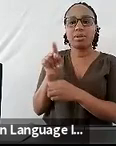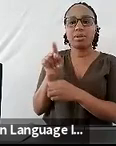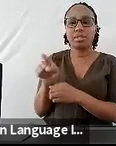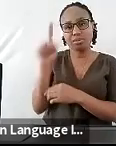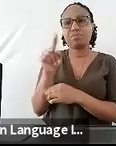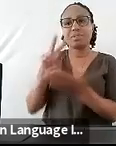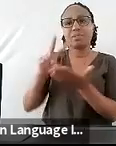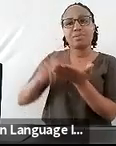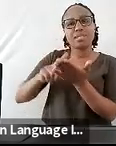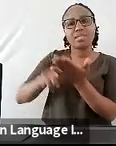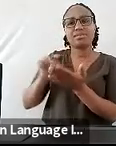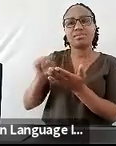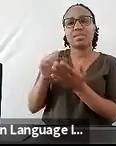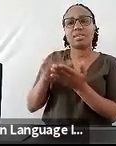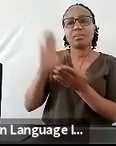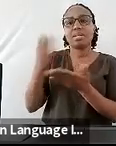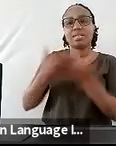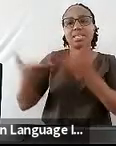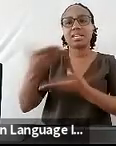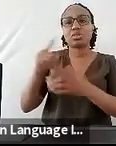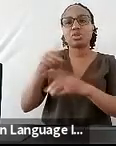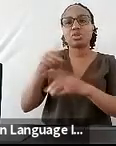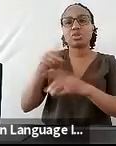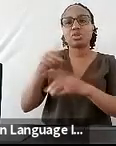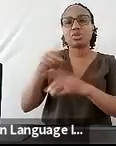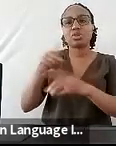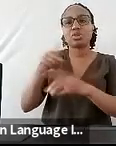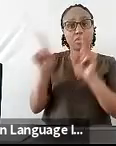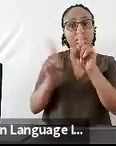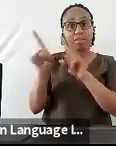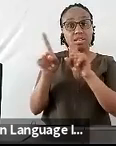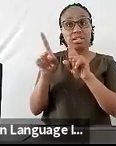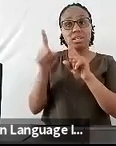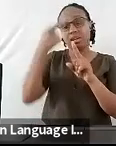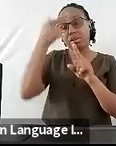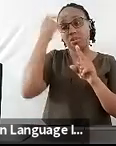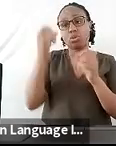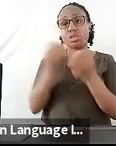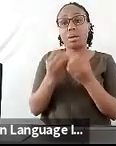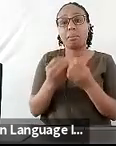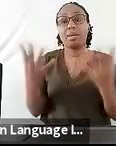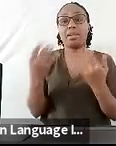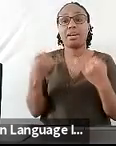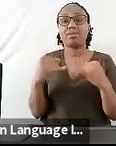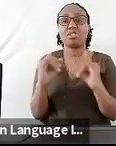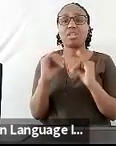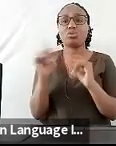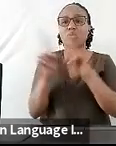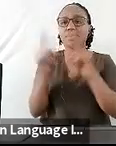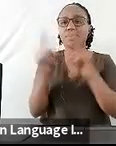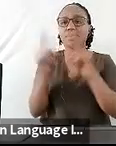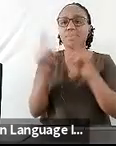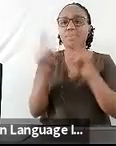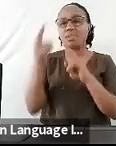thinking of traveling. Because maybe many of the listeners have tried to travel for just for leisure, not really. Maybe for when they travel for work, the